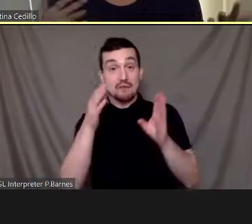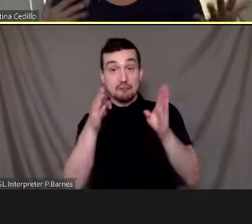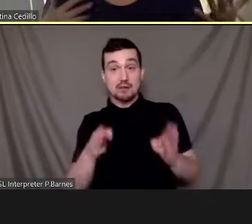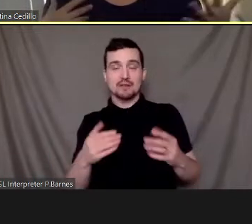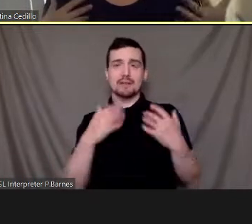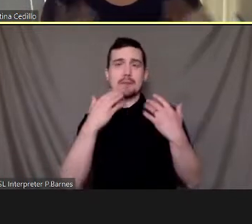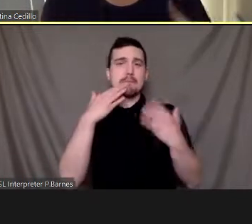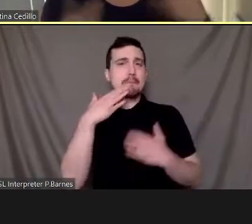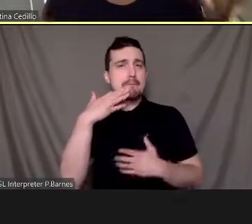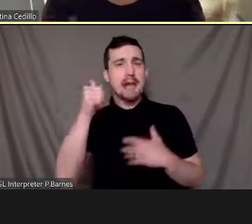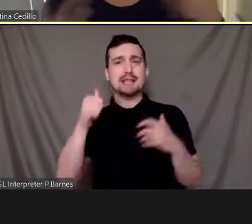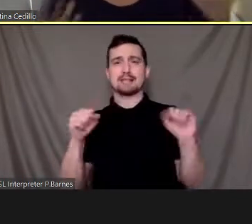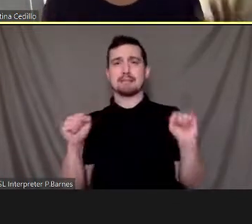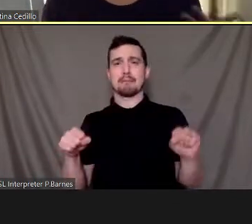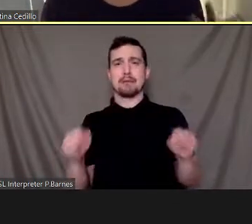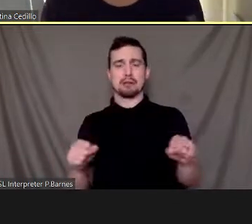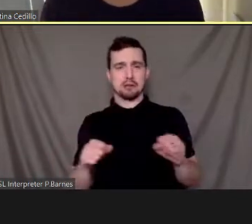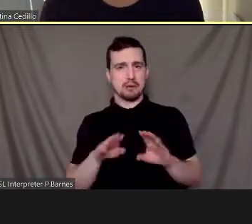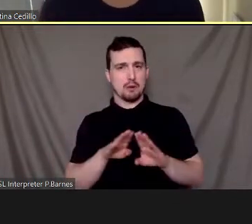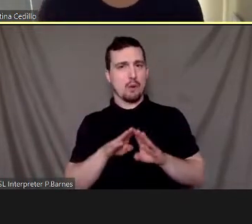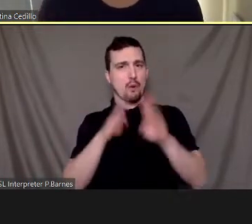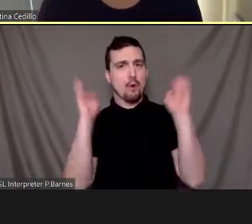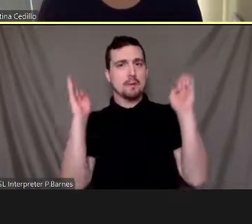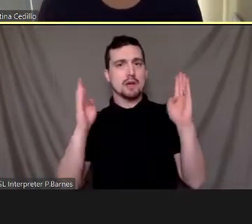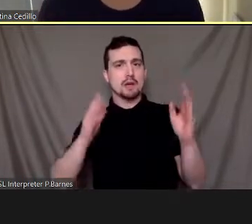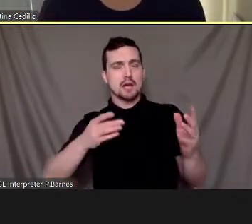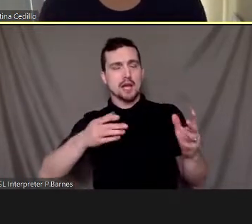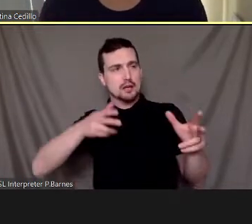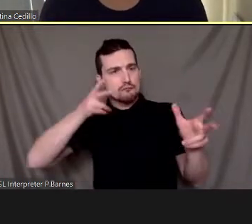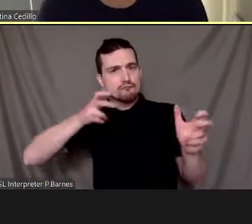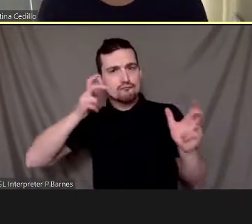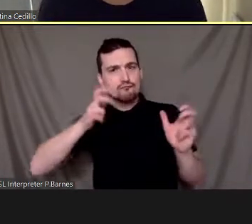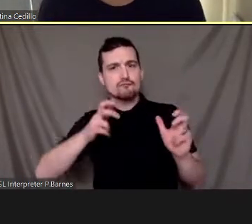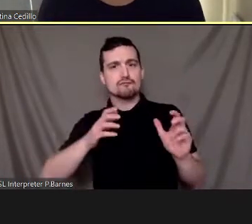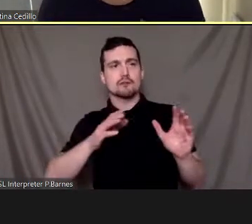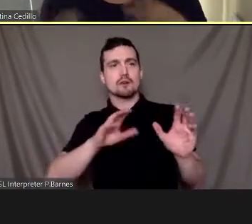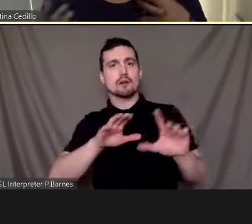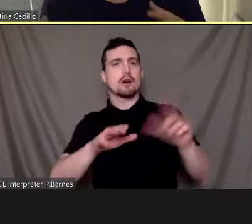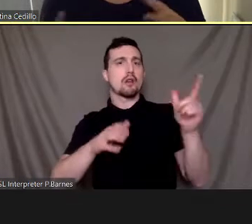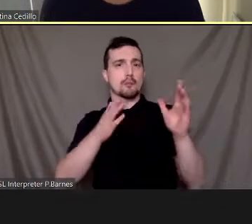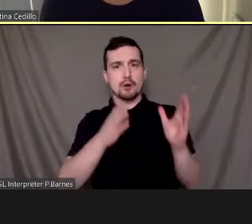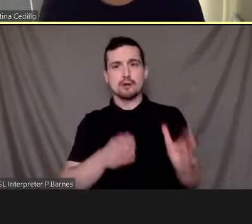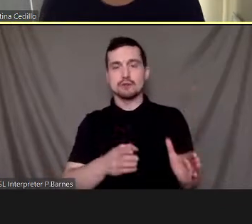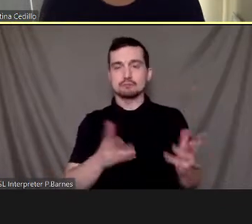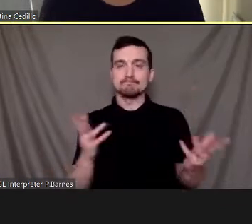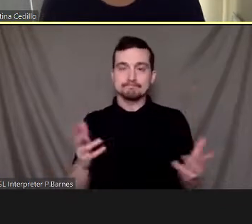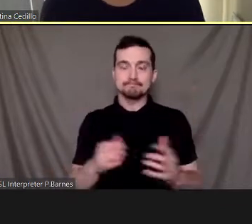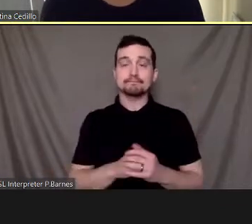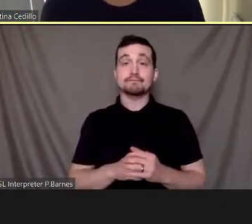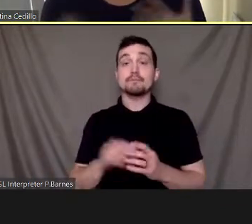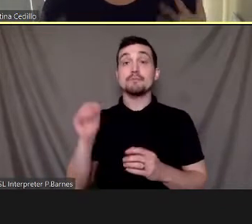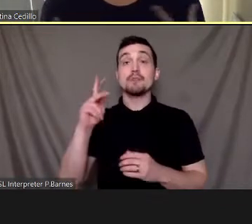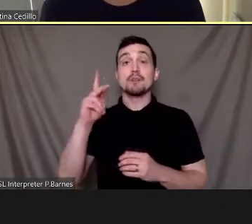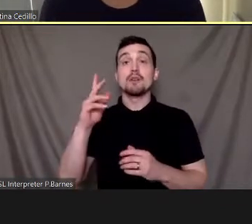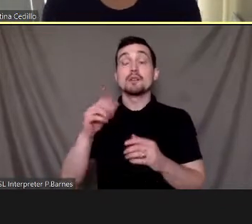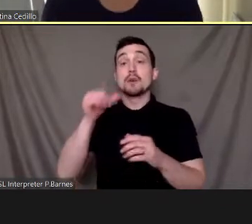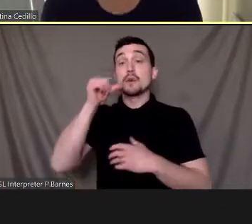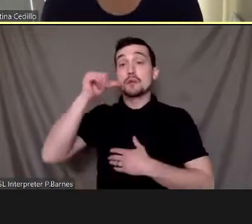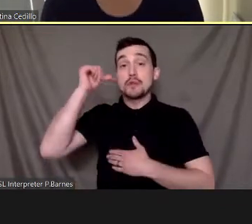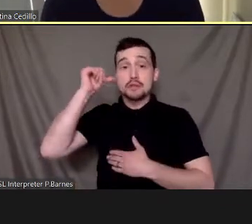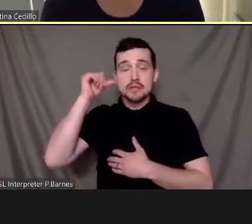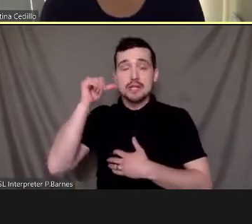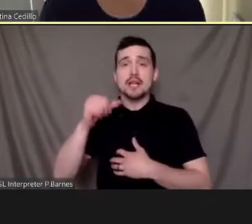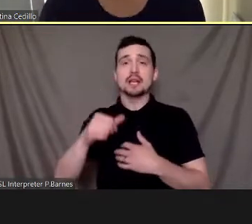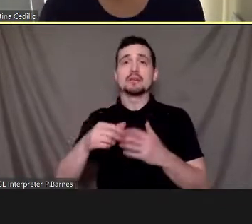are being open and receptive to people. So we left off yesterday